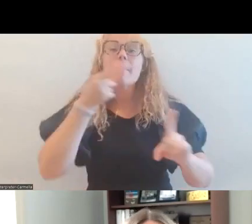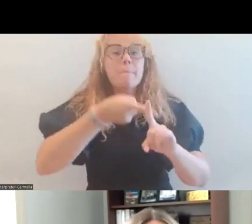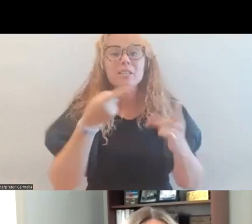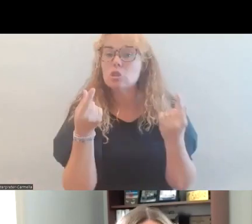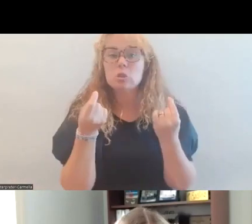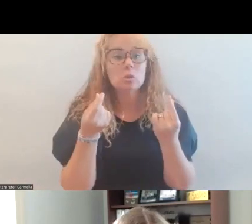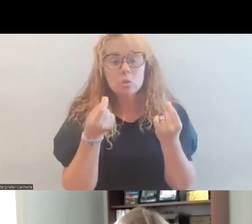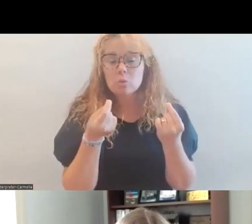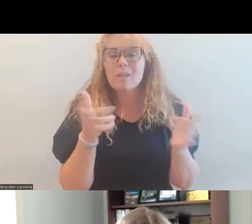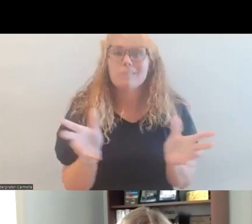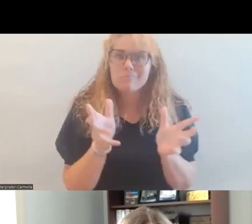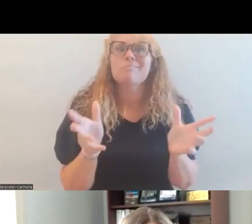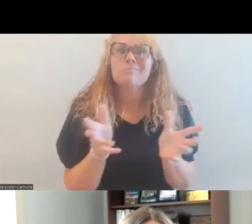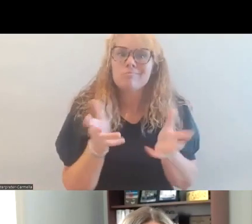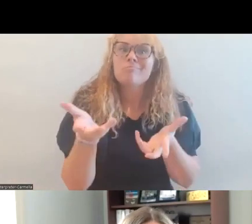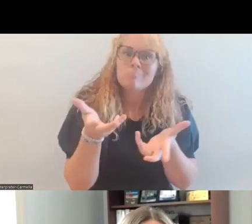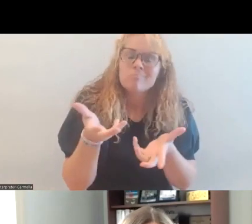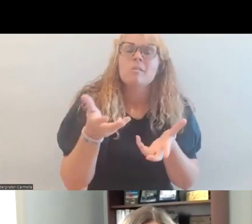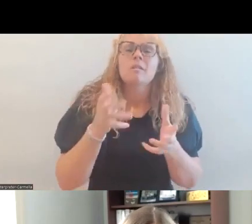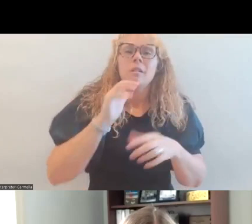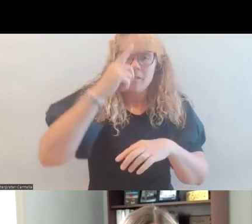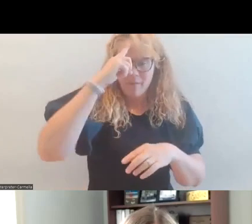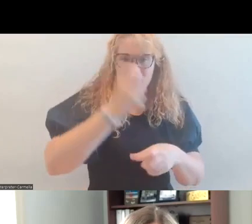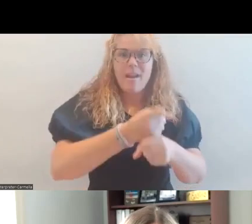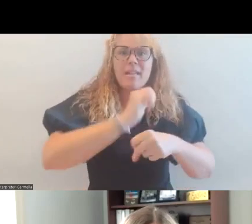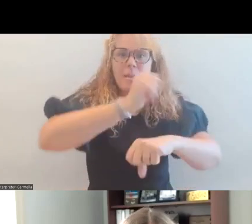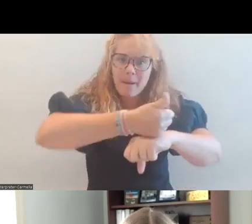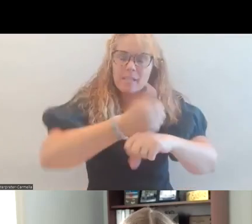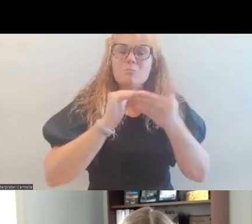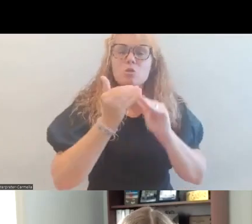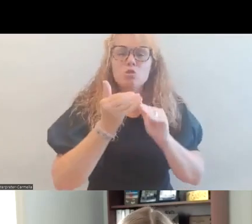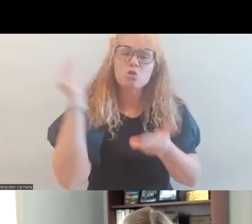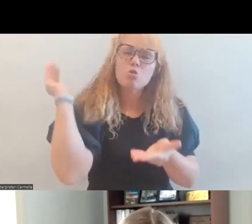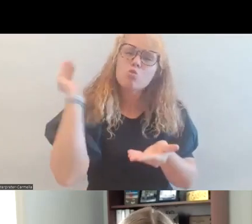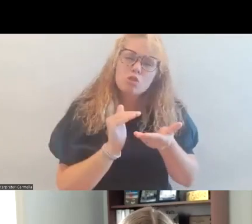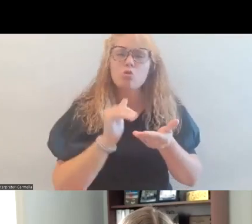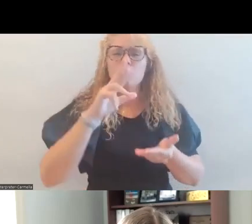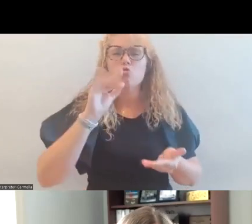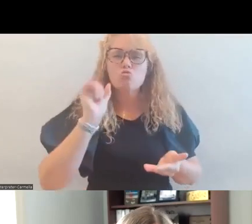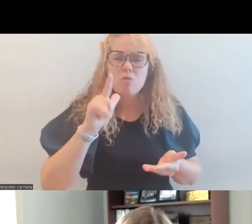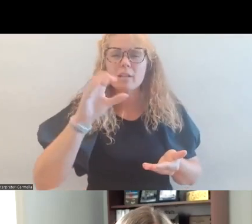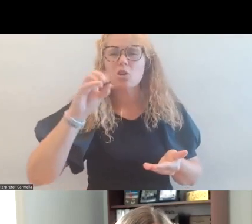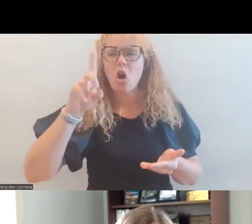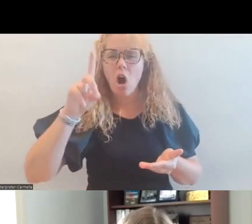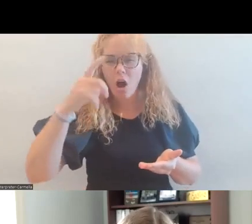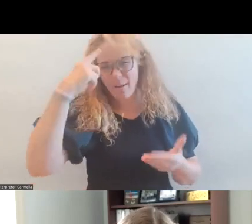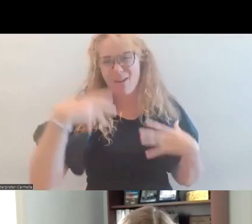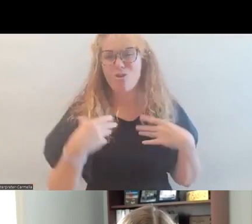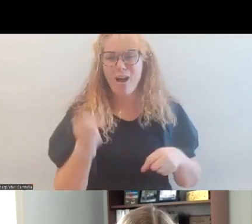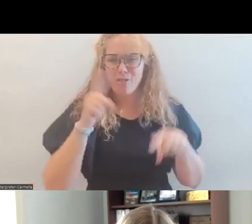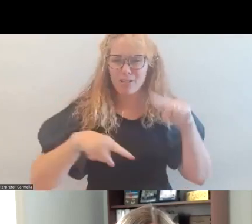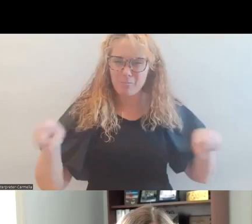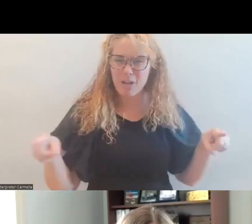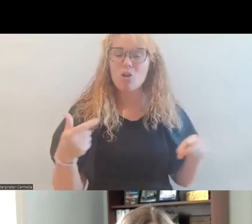those faith-based communities with aims to reduce racialized behavioral health disparities. We have piloted